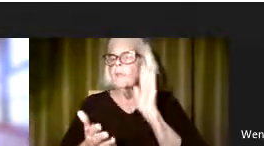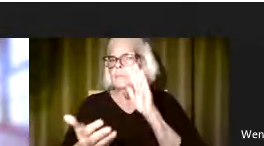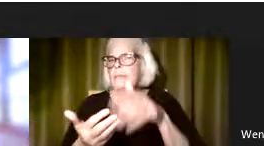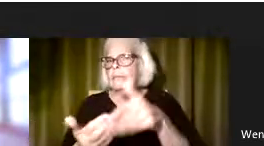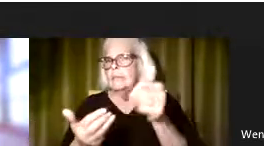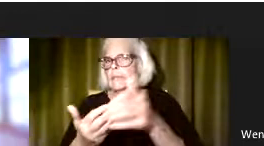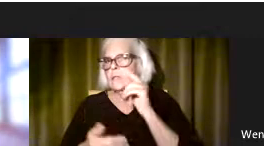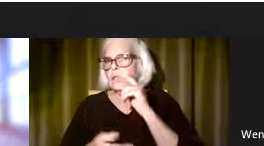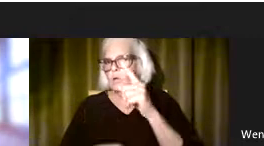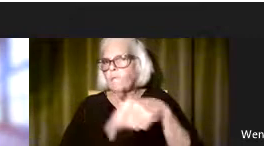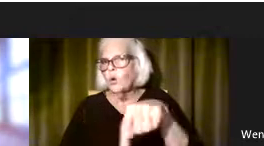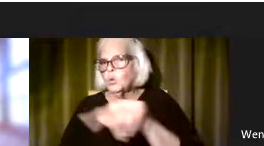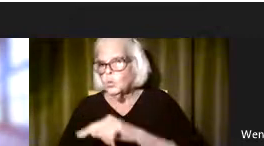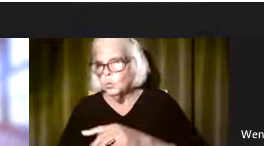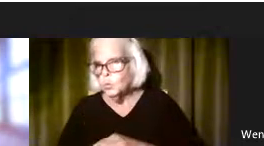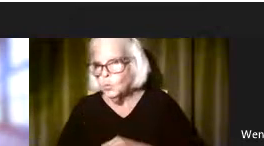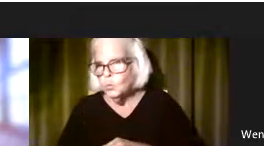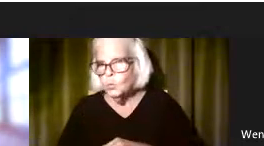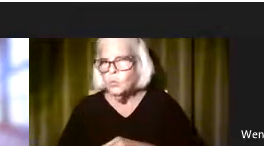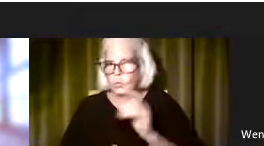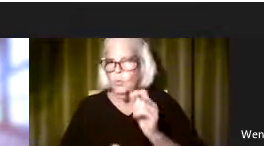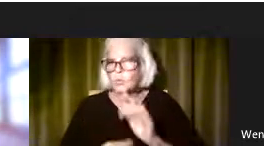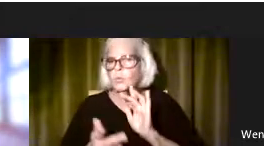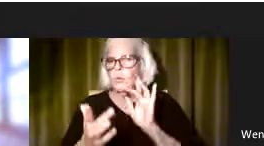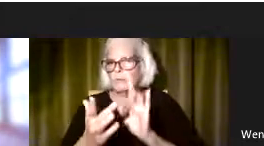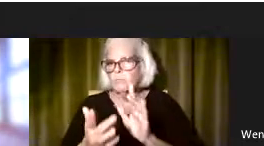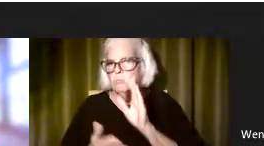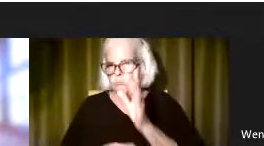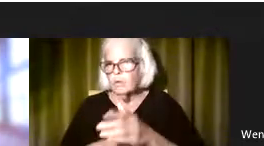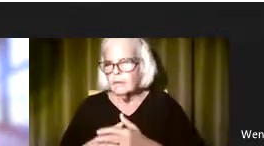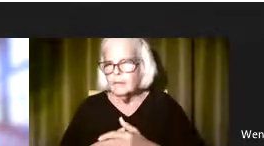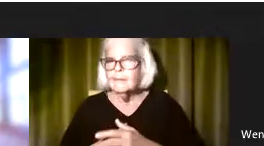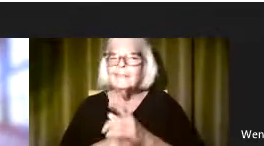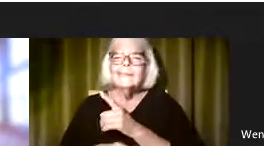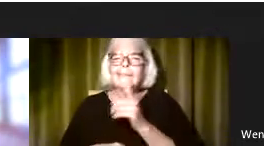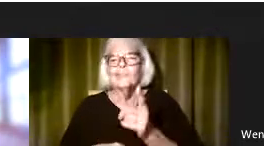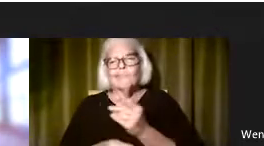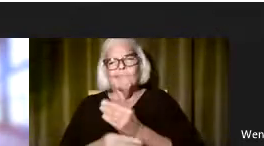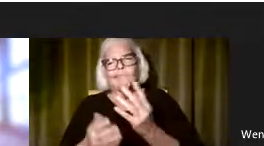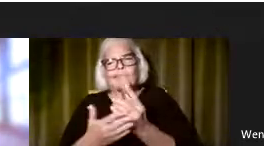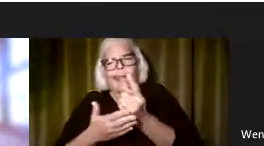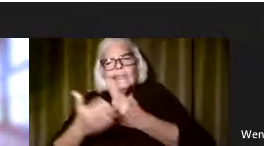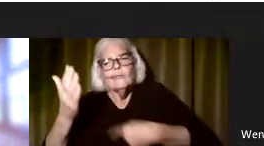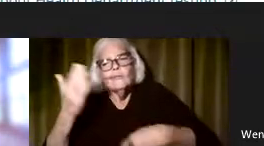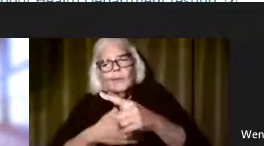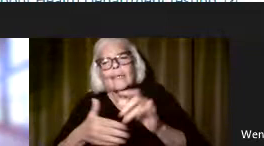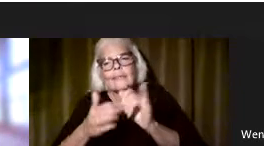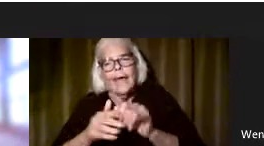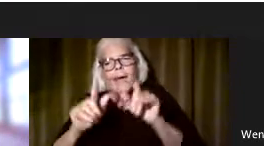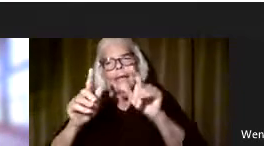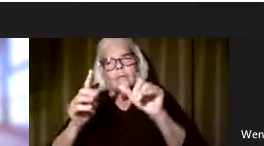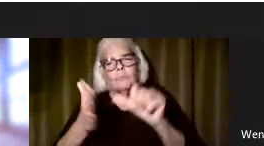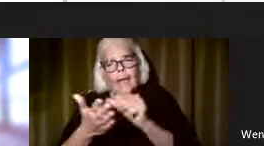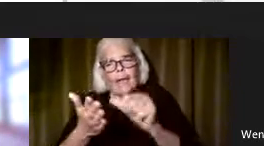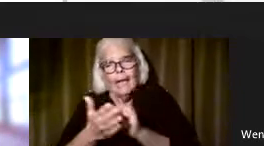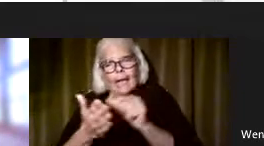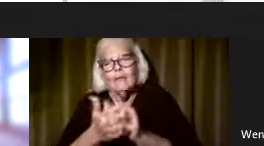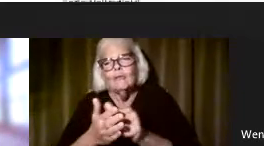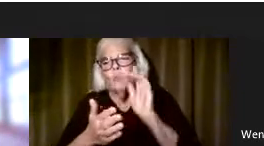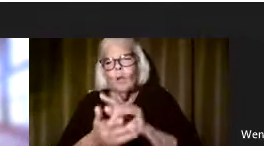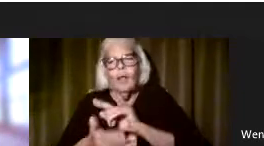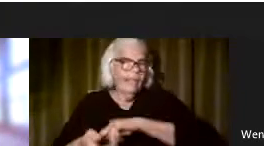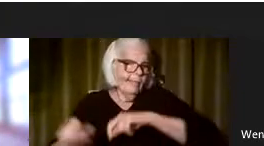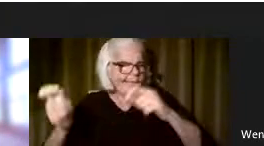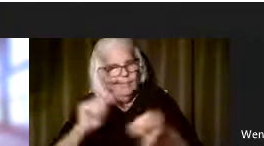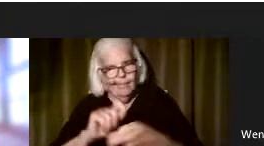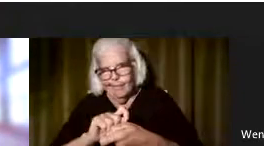So that'll be a work in progress, but you'll see that this page will look very different next week, more limited information. So I just wanted to